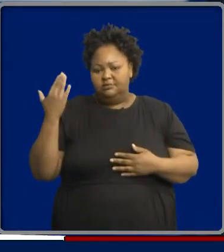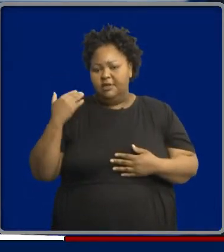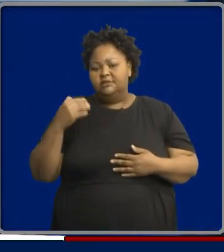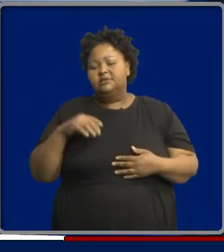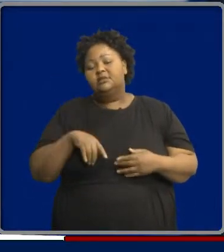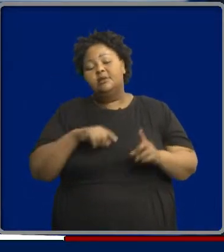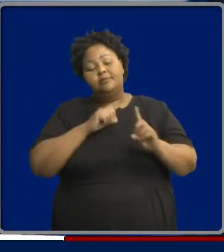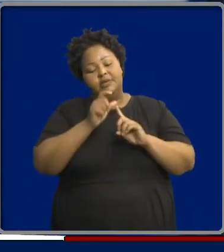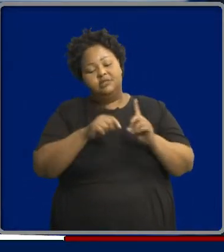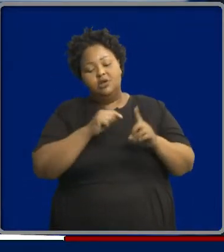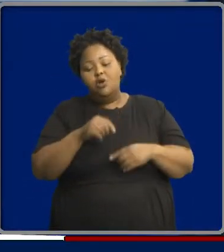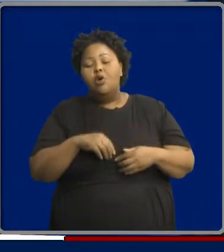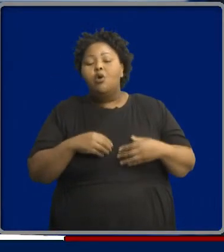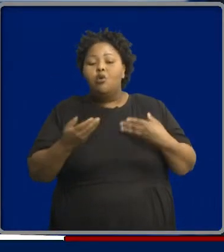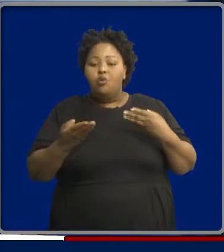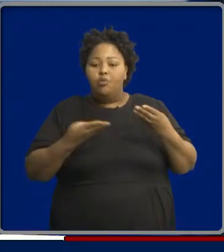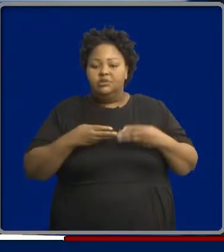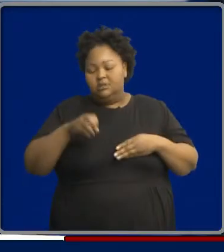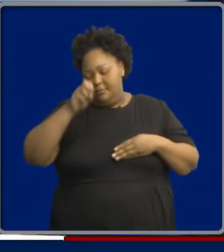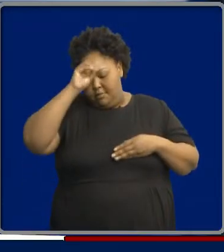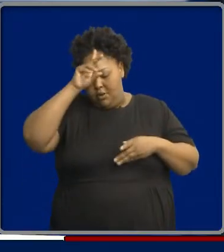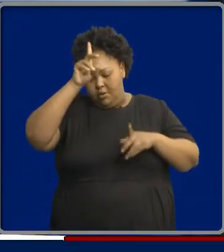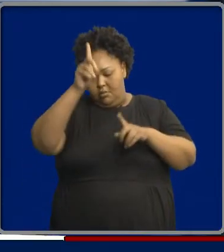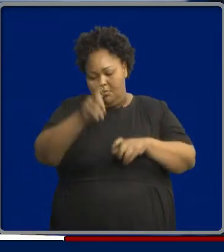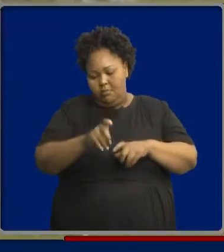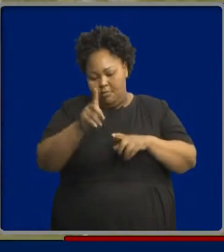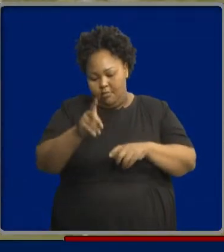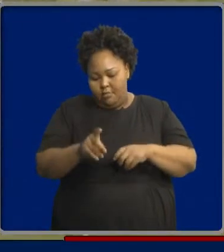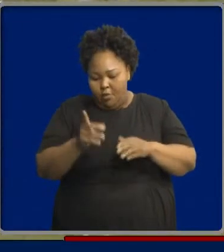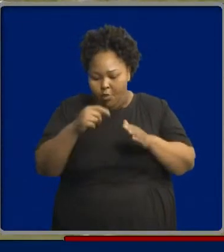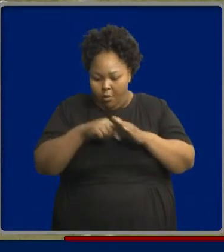of the community conducted a search for the missing man.